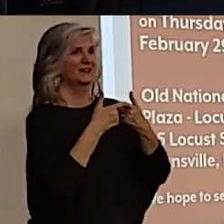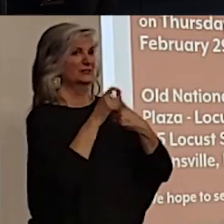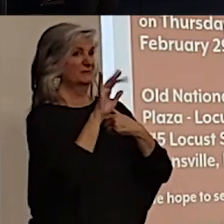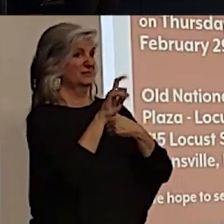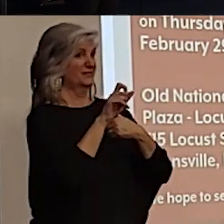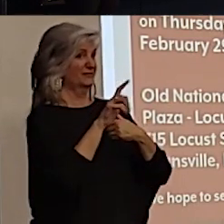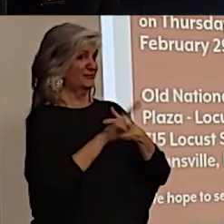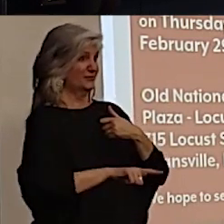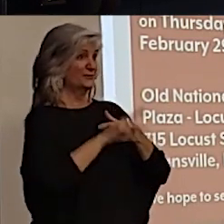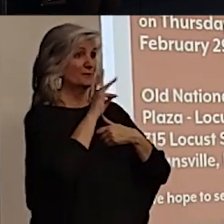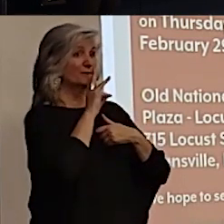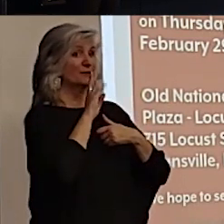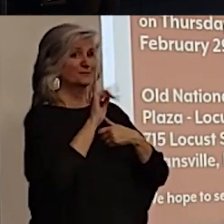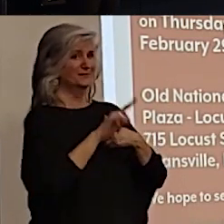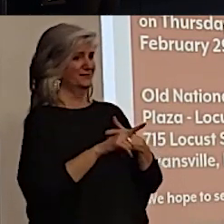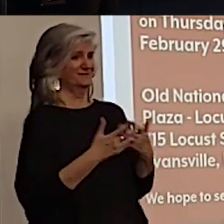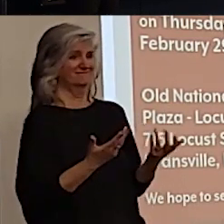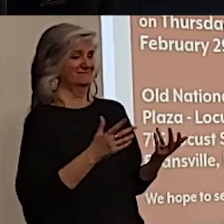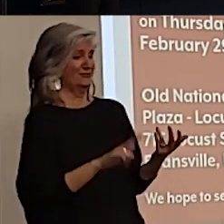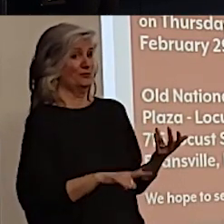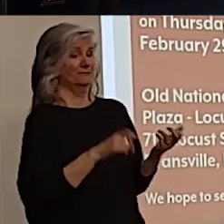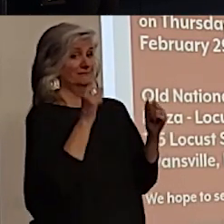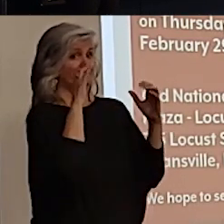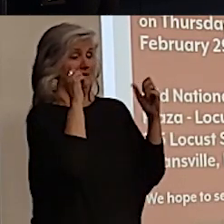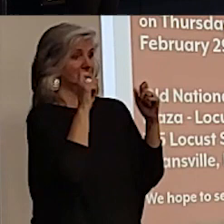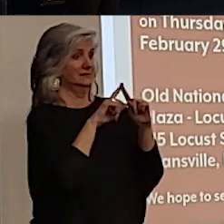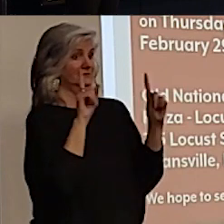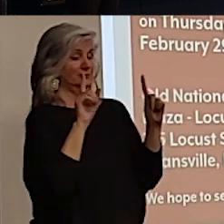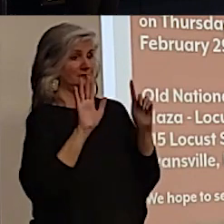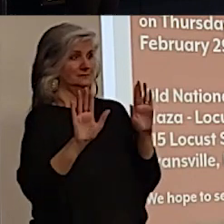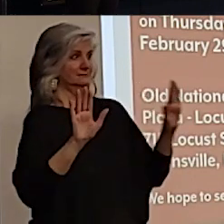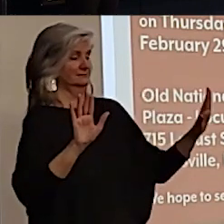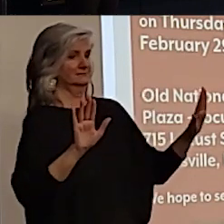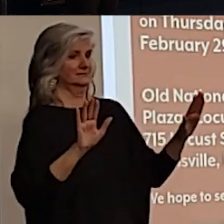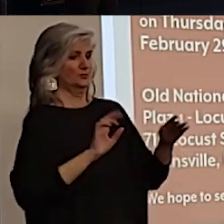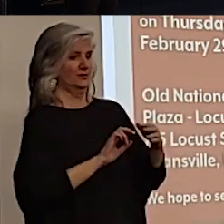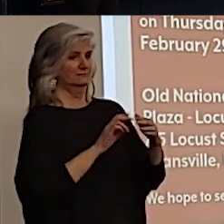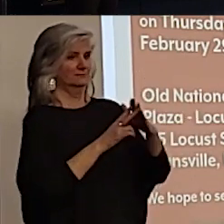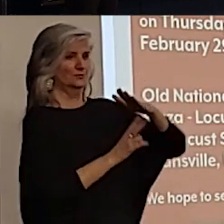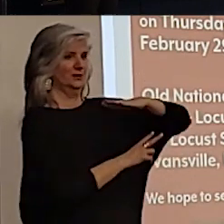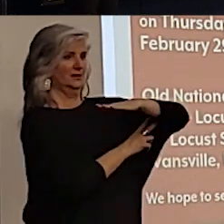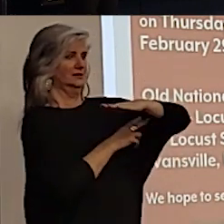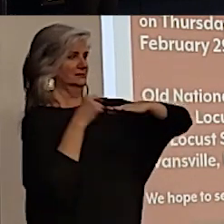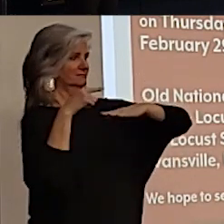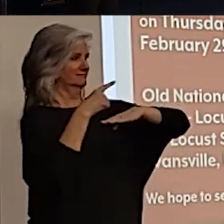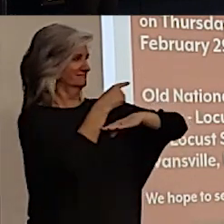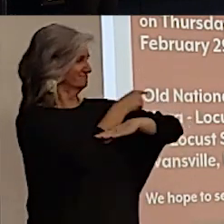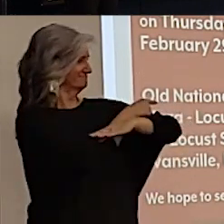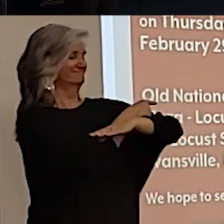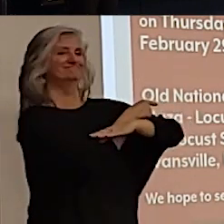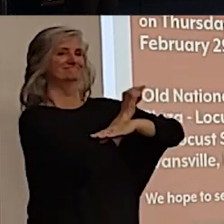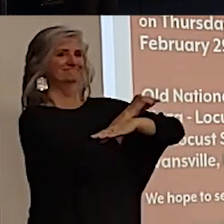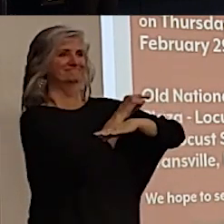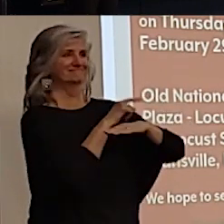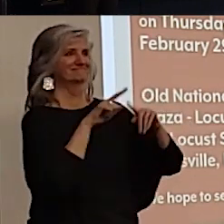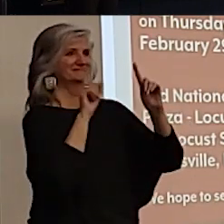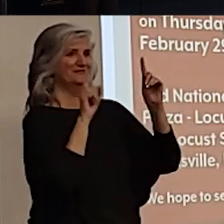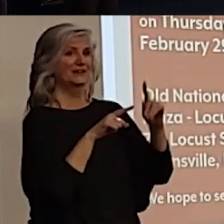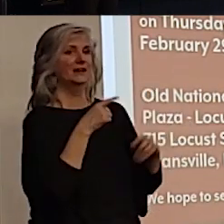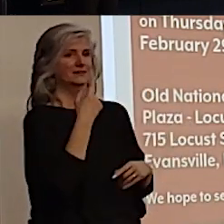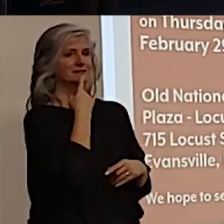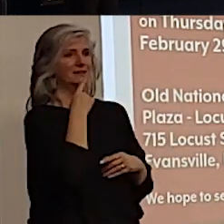low. Their water bills it's just amazing the difference by going across the bridge. I laughed, I told everybody. In fact, one of the things I said in a